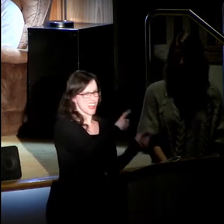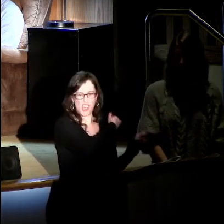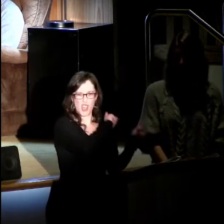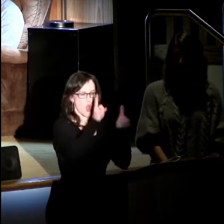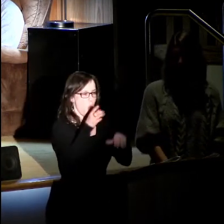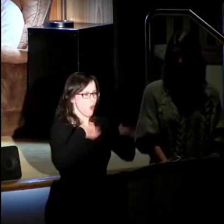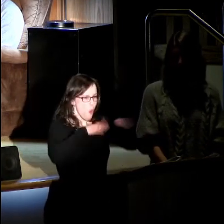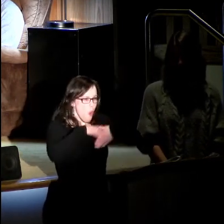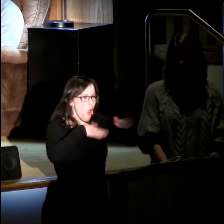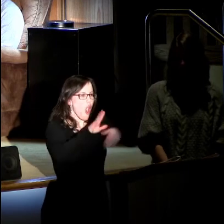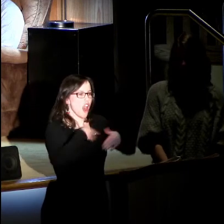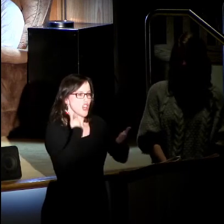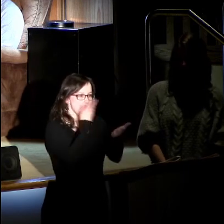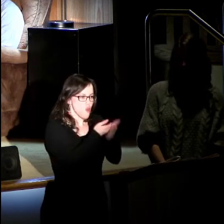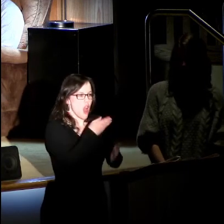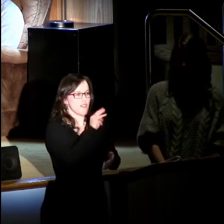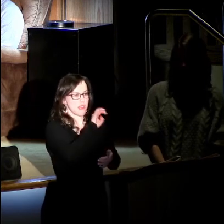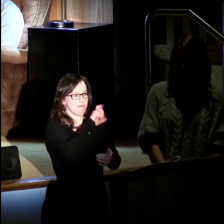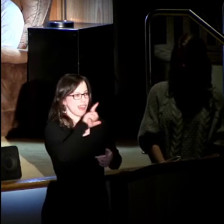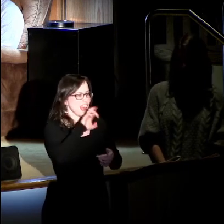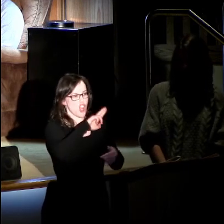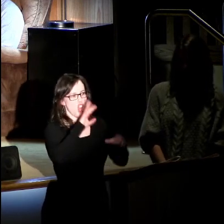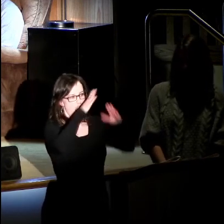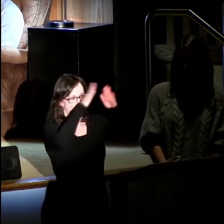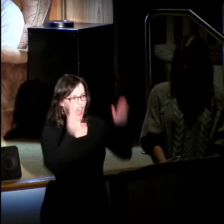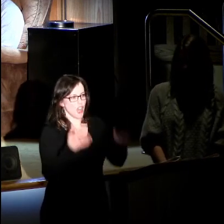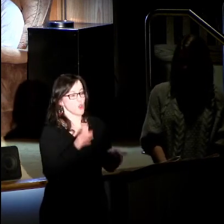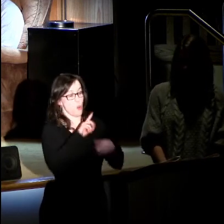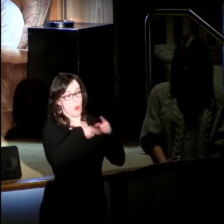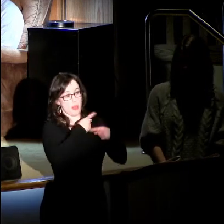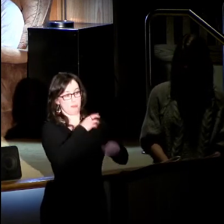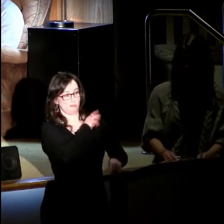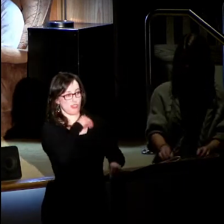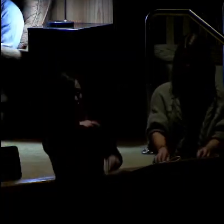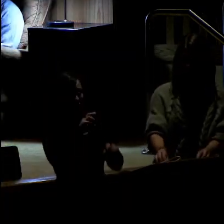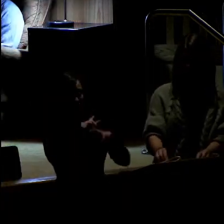we finally got to the Miller's house just as Mr. Washer was putting his suitcase in the car.